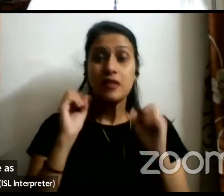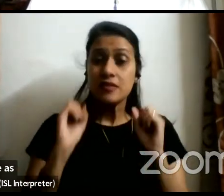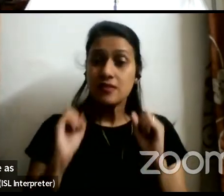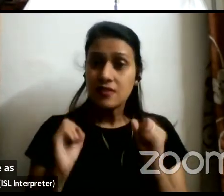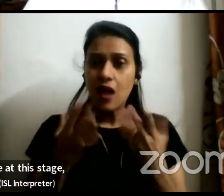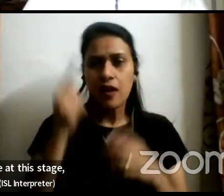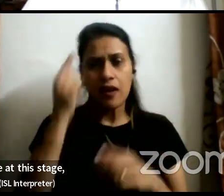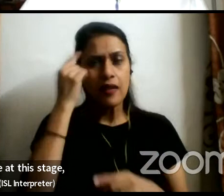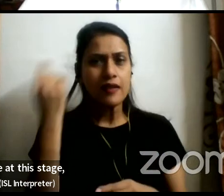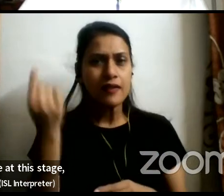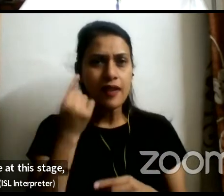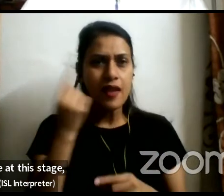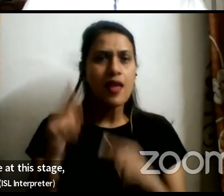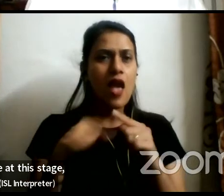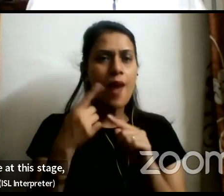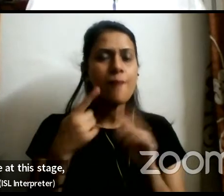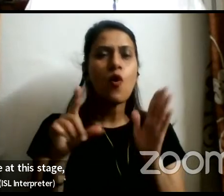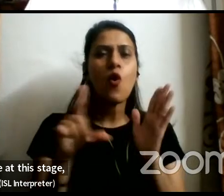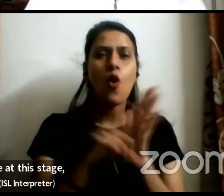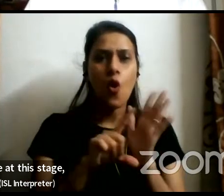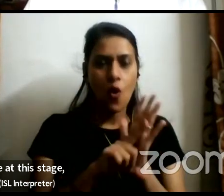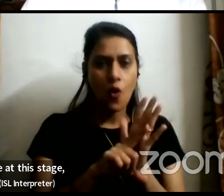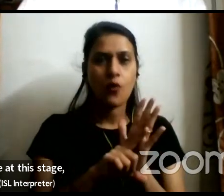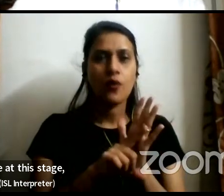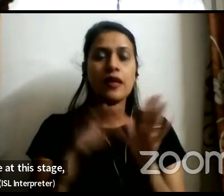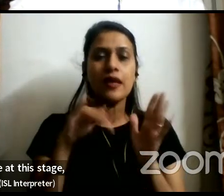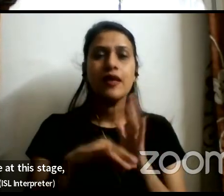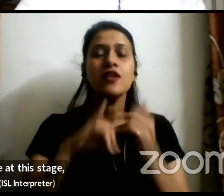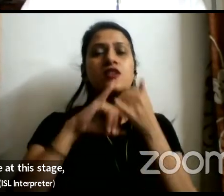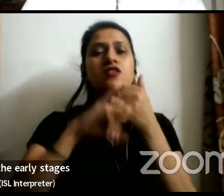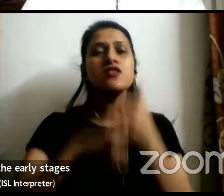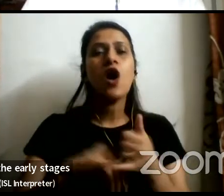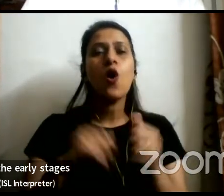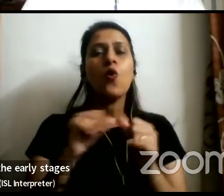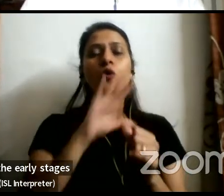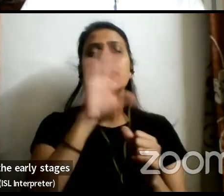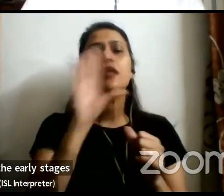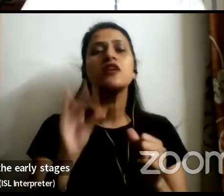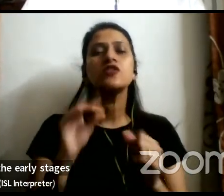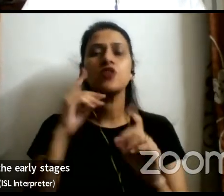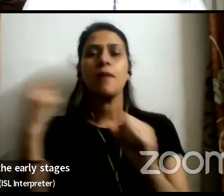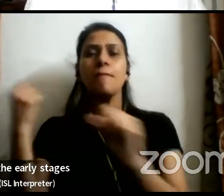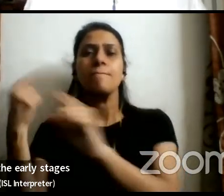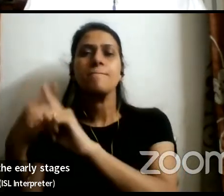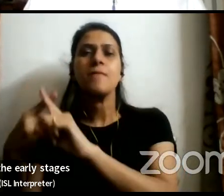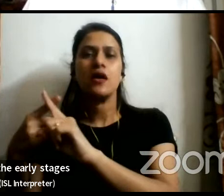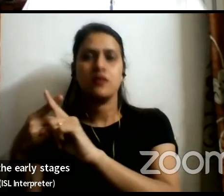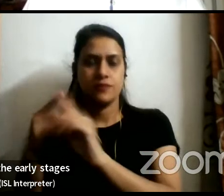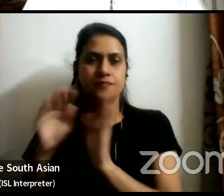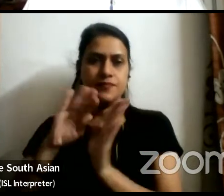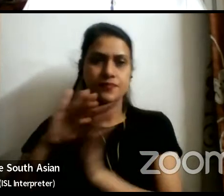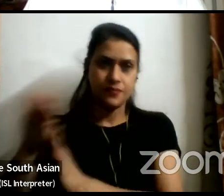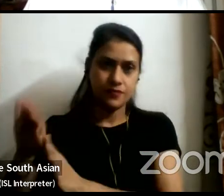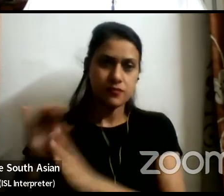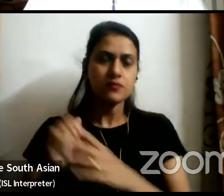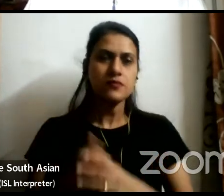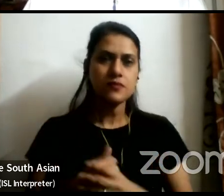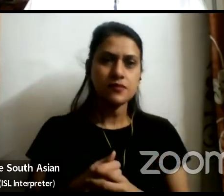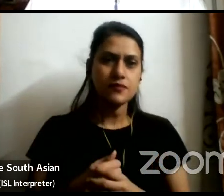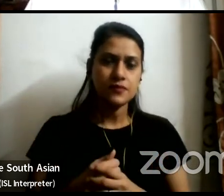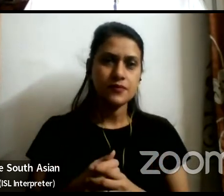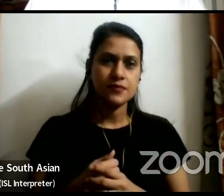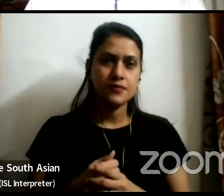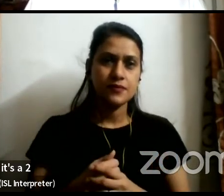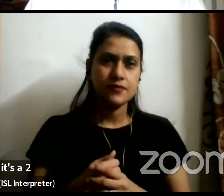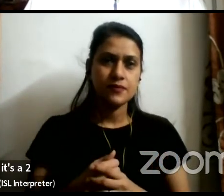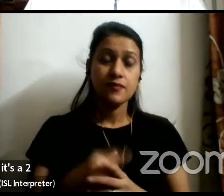thinking about these laws in the South Asian context. I think, first of all, so it's a